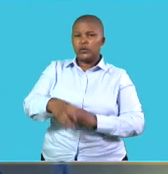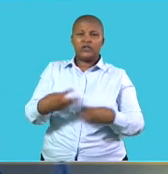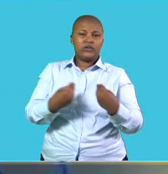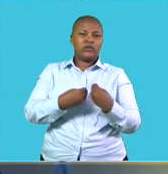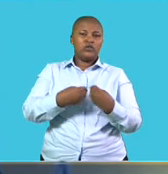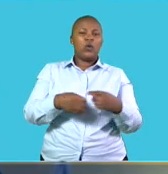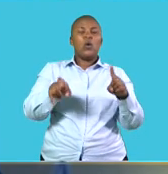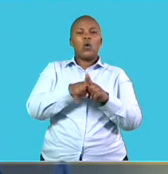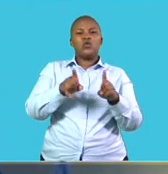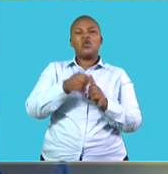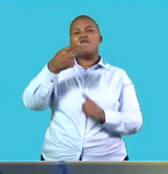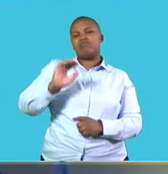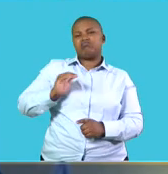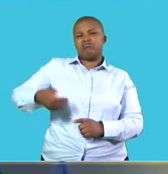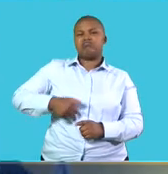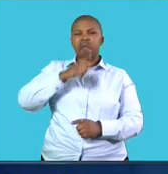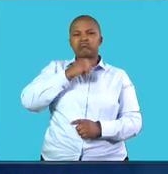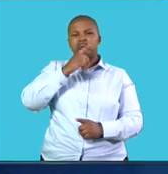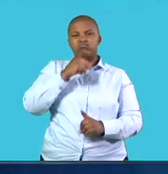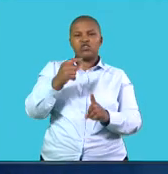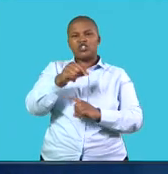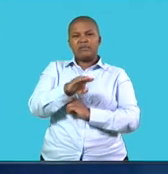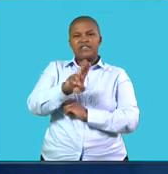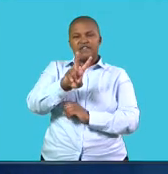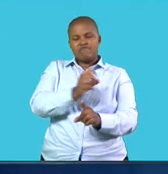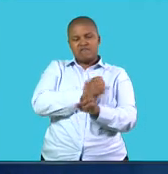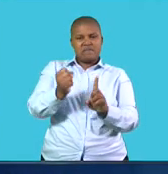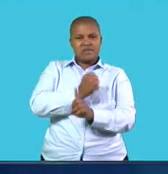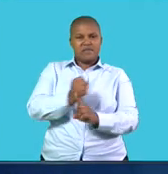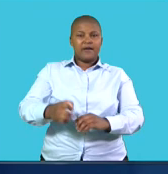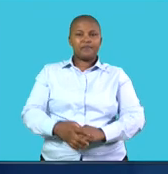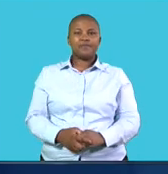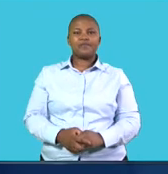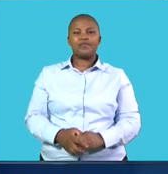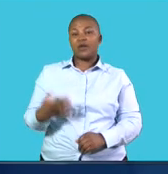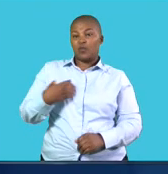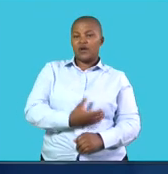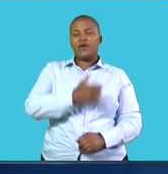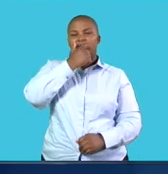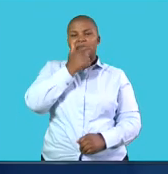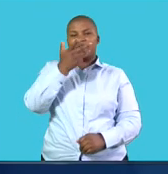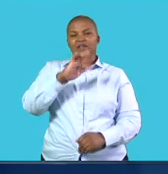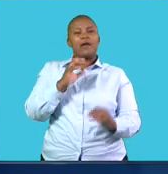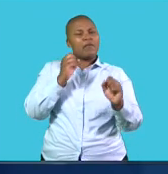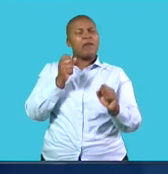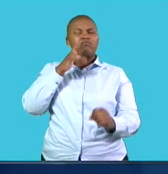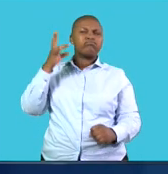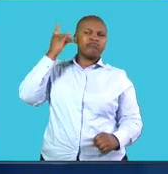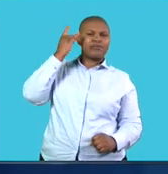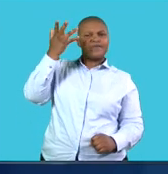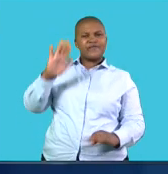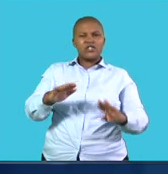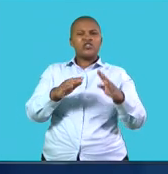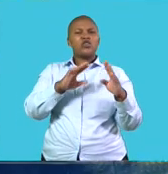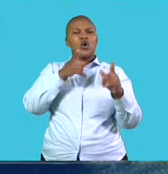also tackling gender-based violence. Ramaphosa o boletse ha ba ananela mme ba utlwile sello sa setšhaba ka